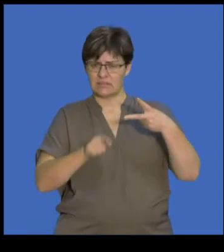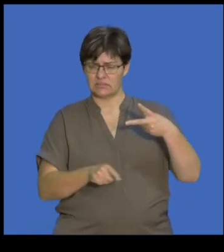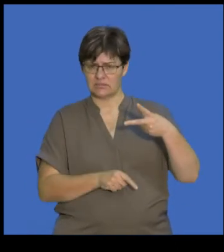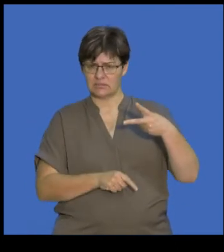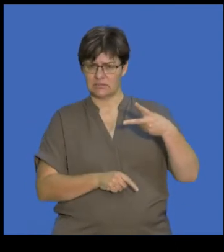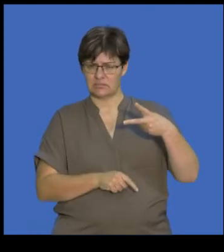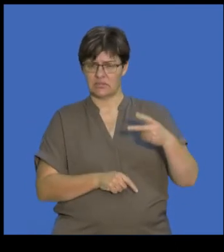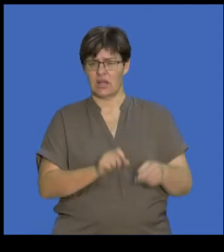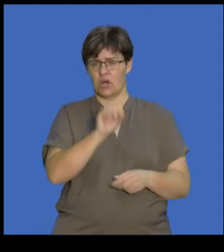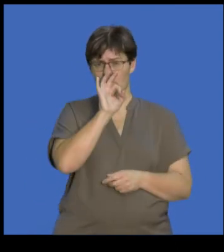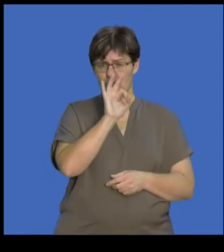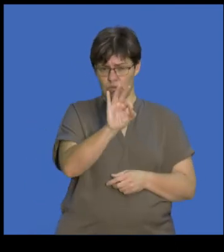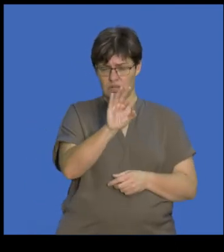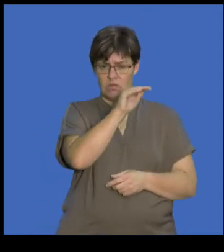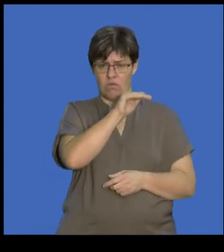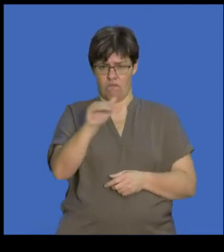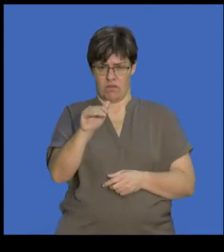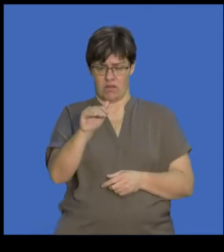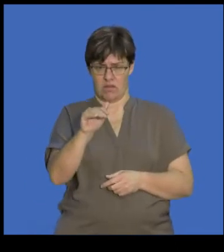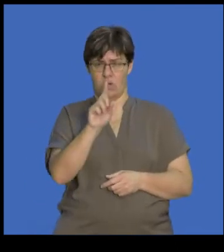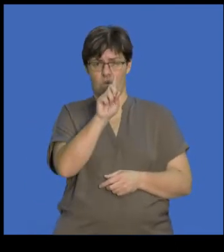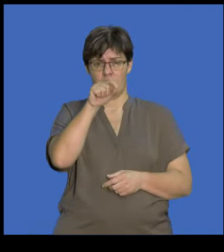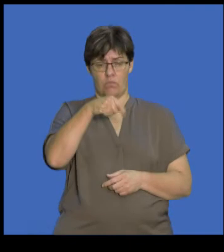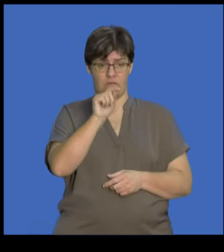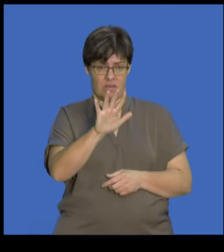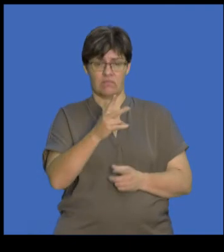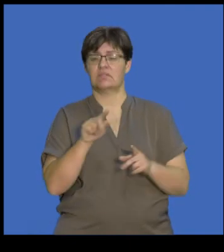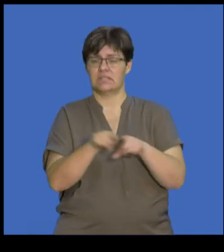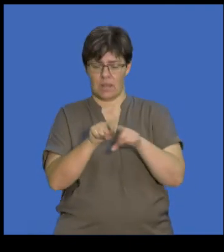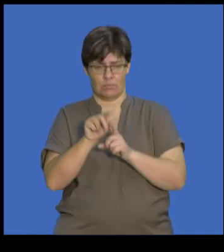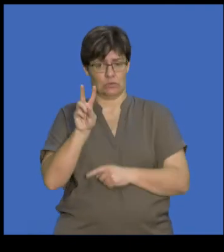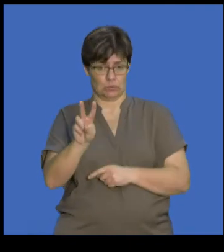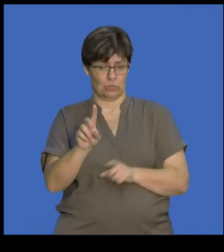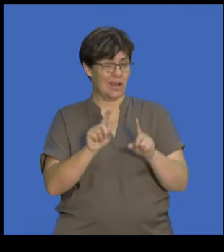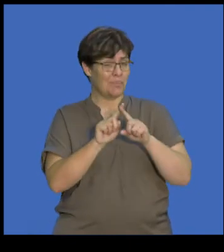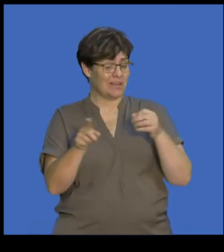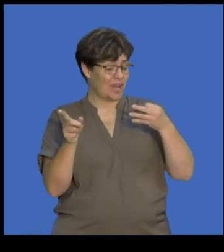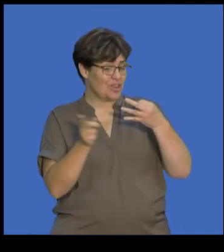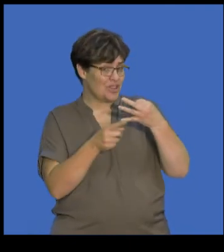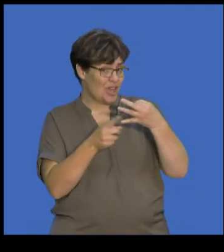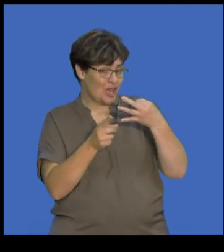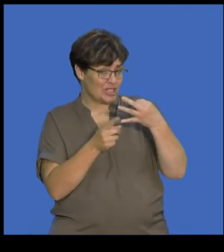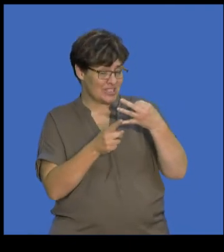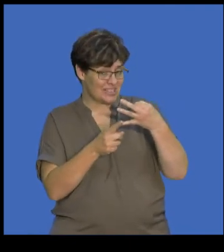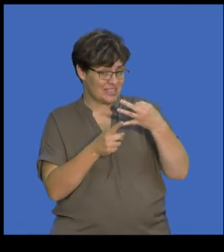3 corresponding to with 1.5 is also a 2. However, when we do the